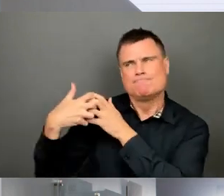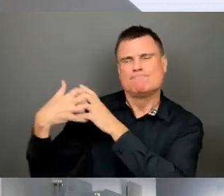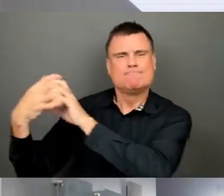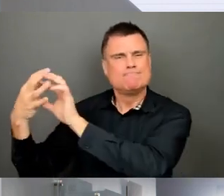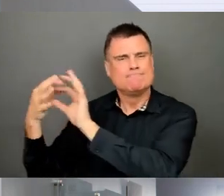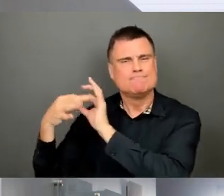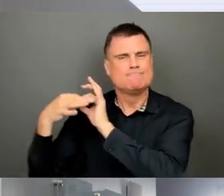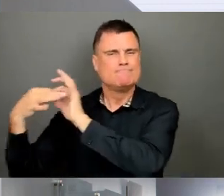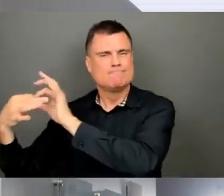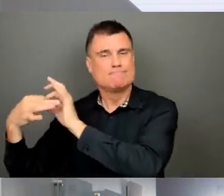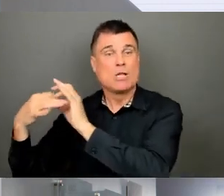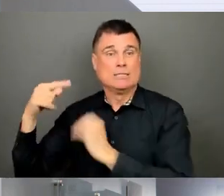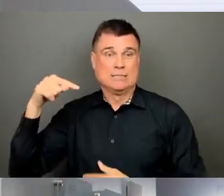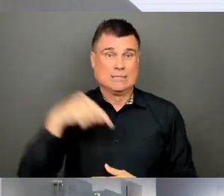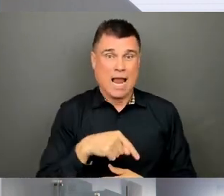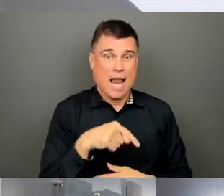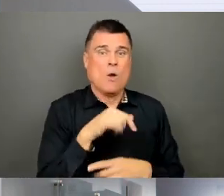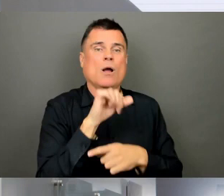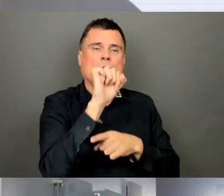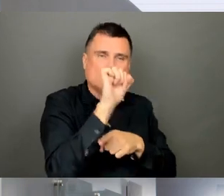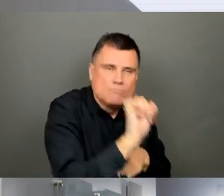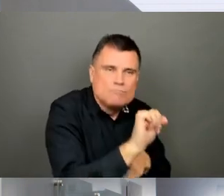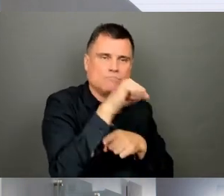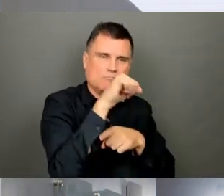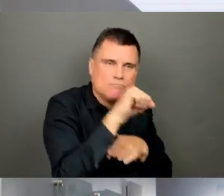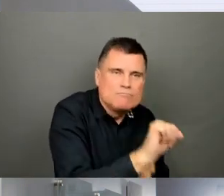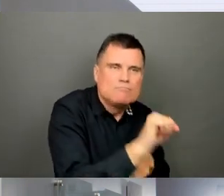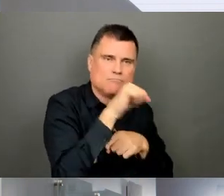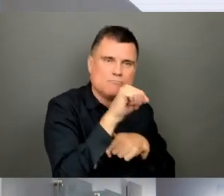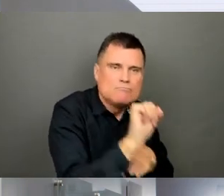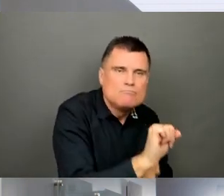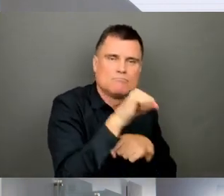Finding that groove. Down groove first.